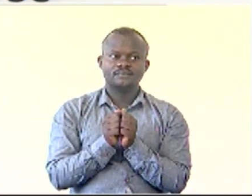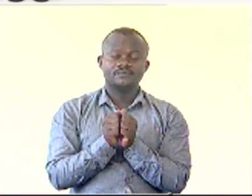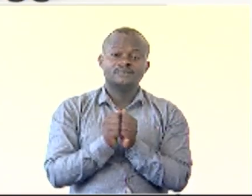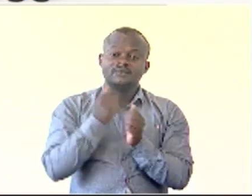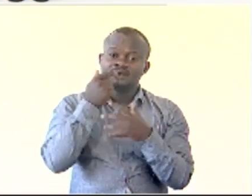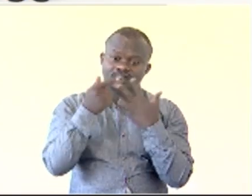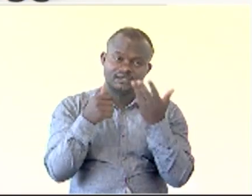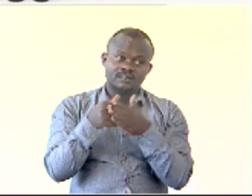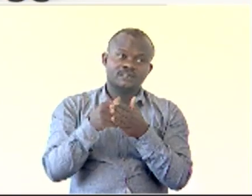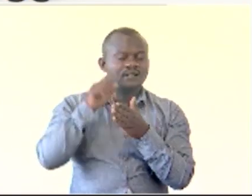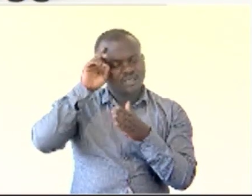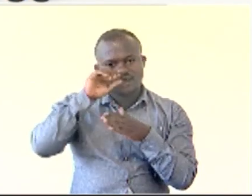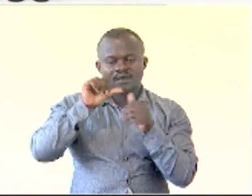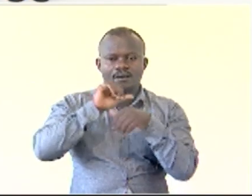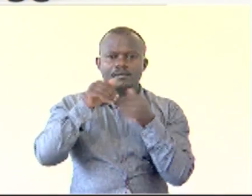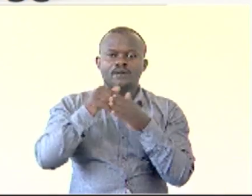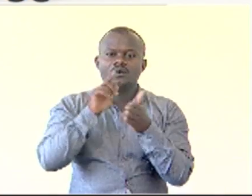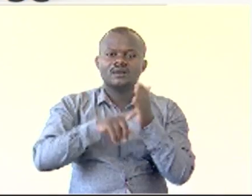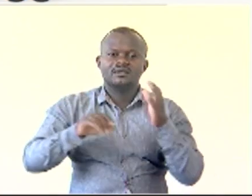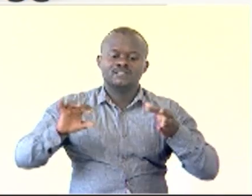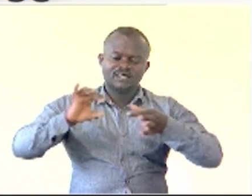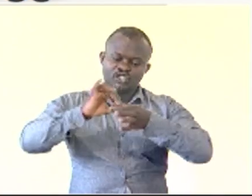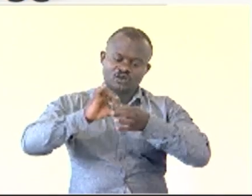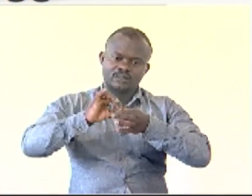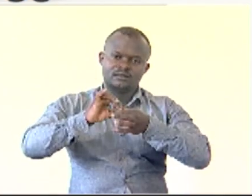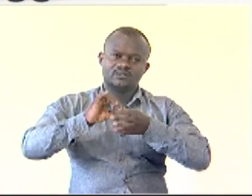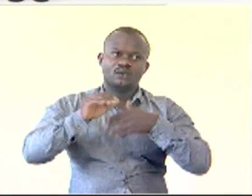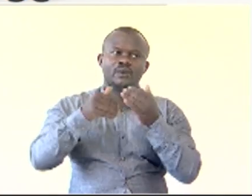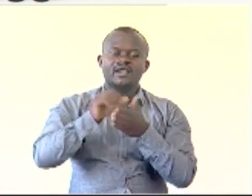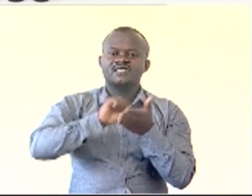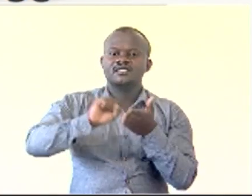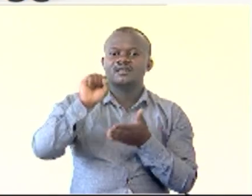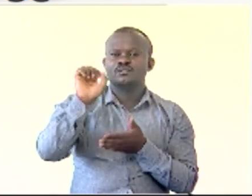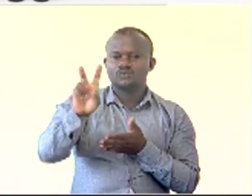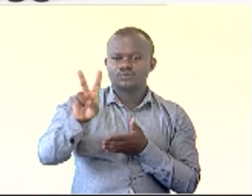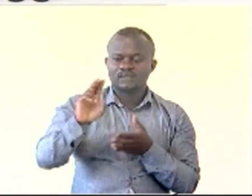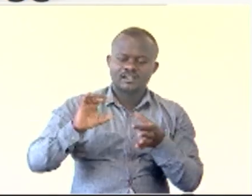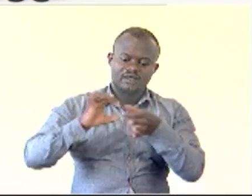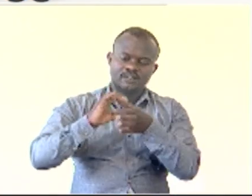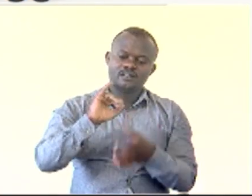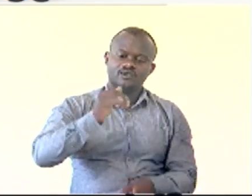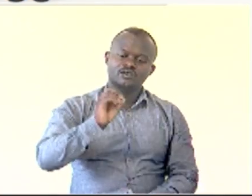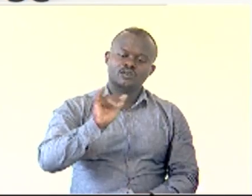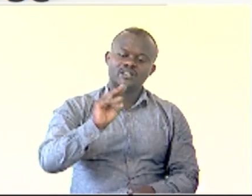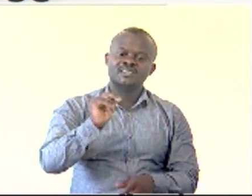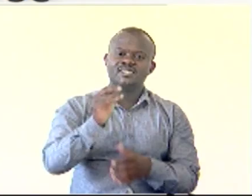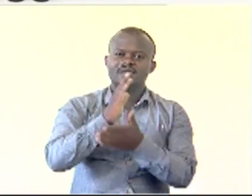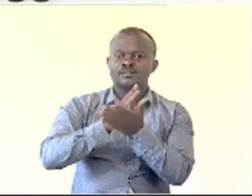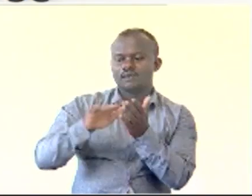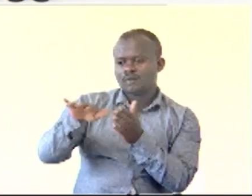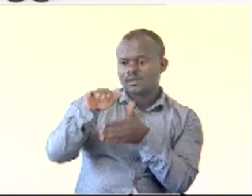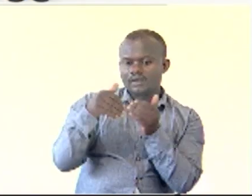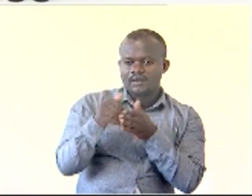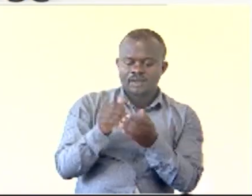This is the time to think about what is a joint. If someone asks you, what is a joint? You are in senior 2. So a joint is a point where a